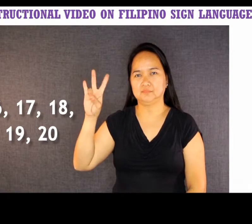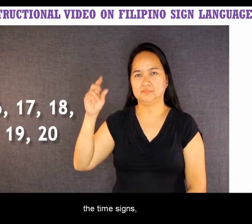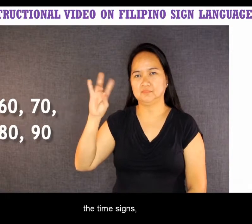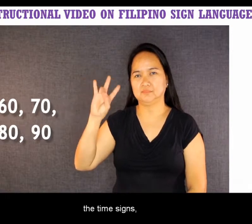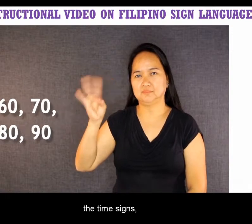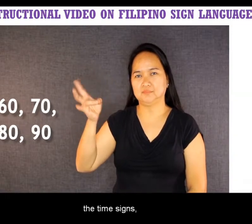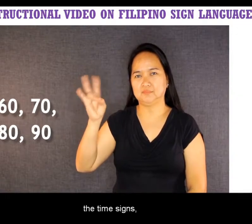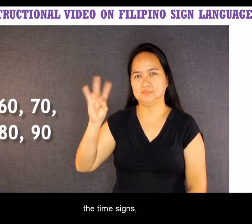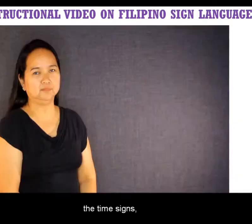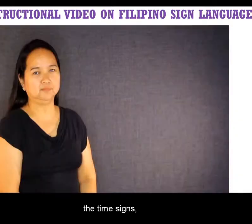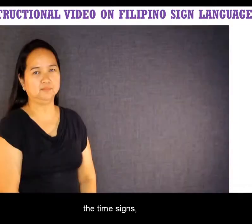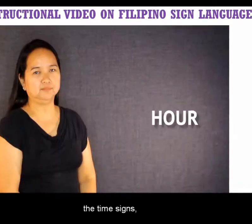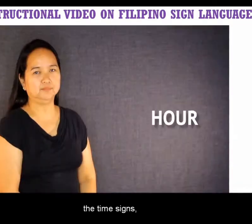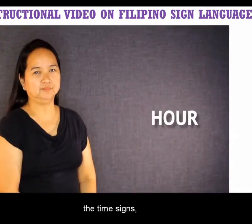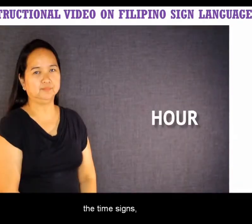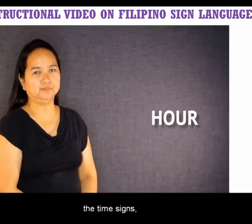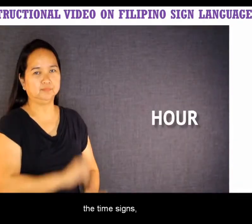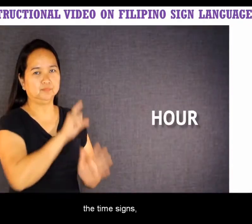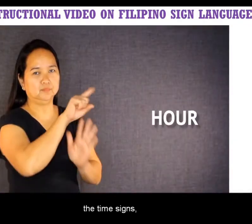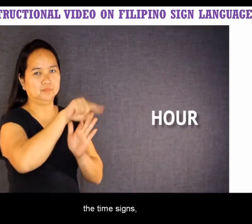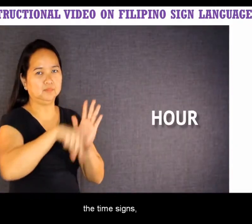the time signs,